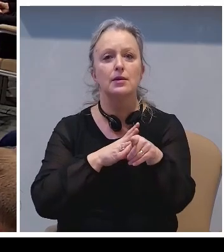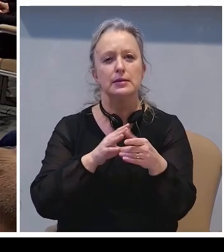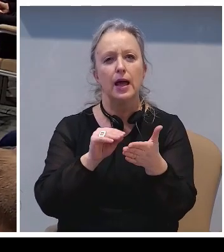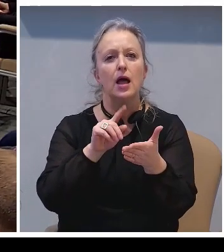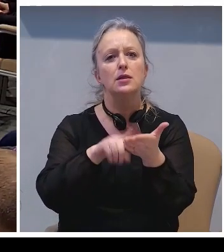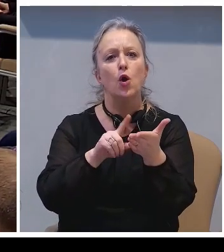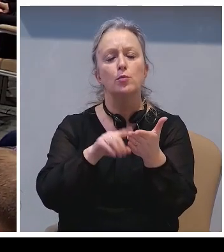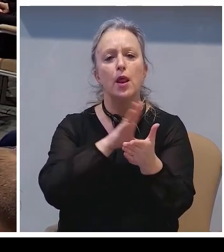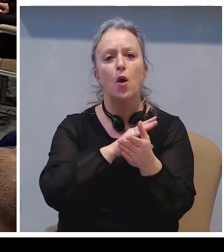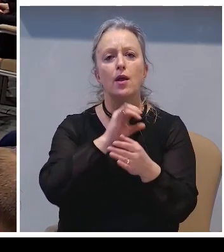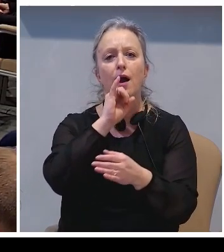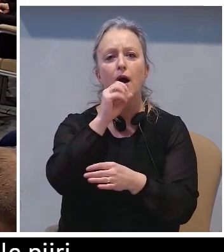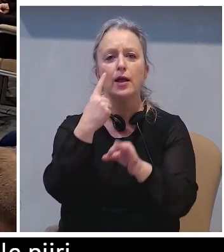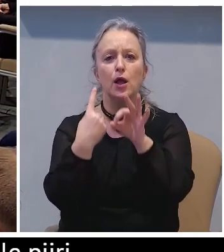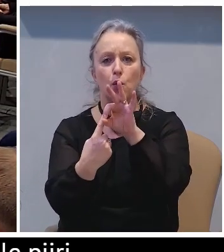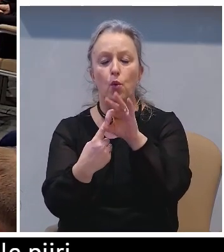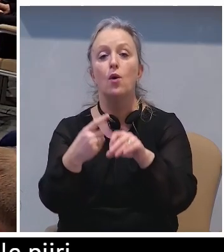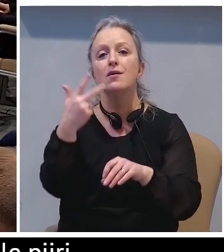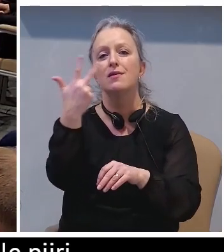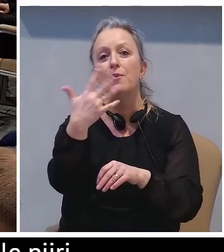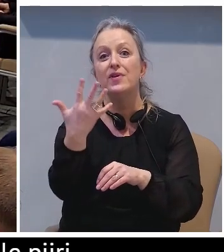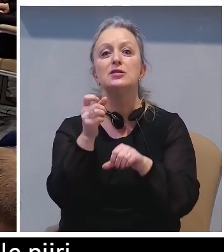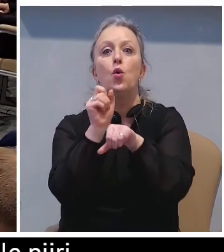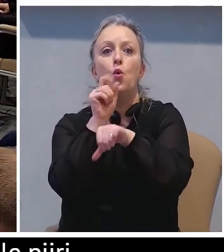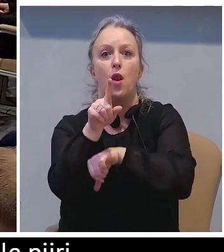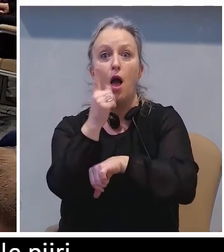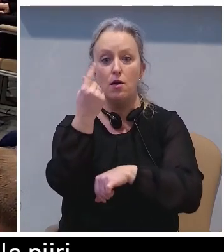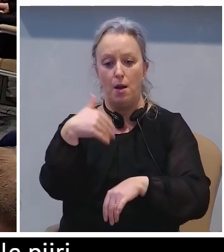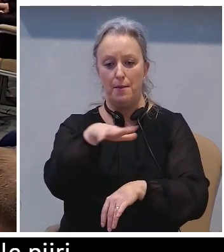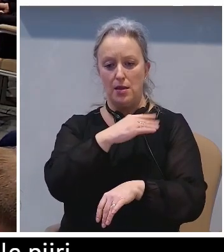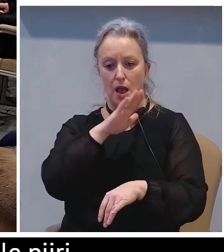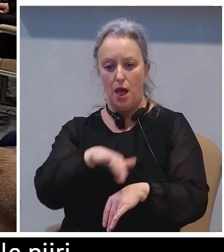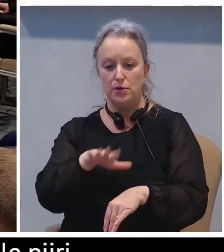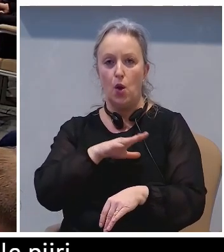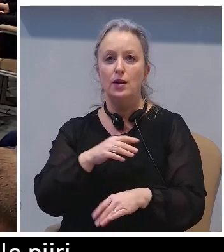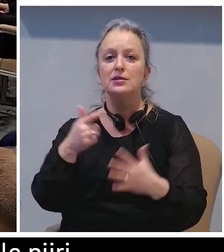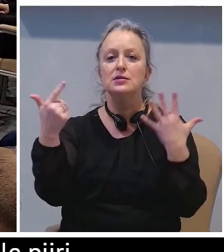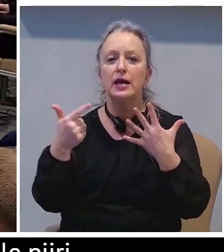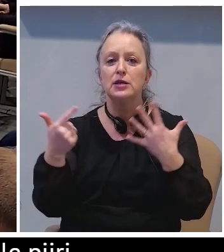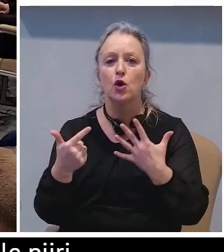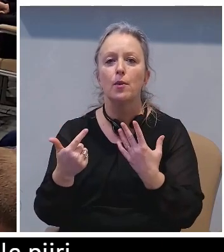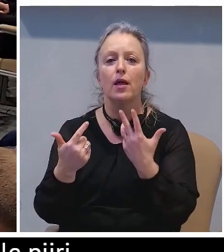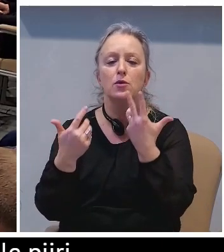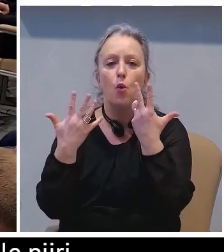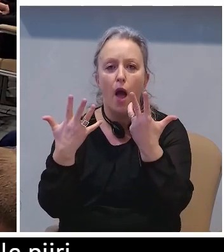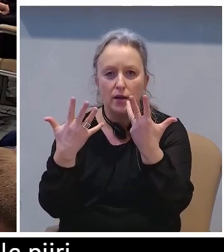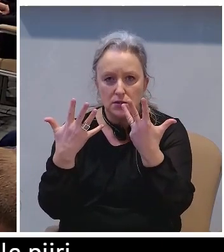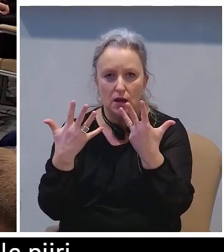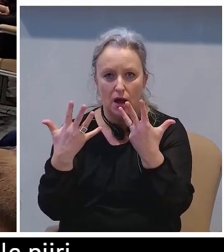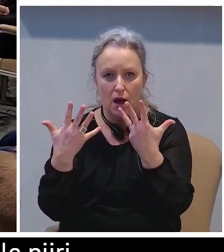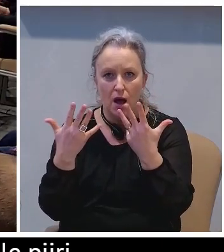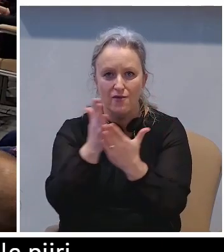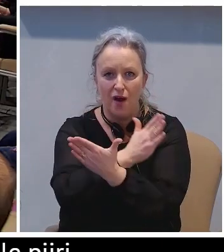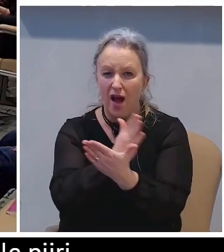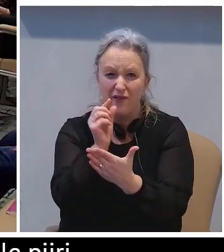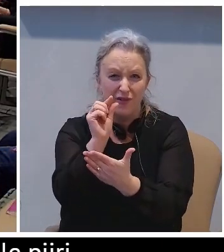have üle this. 85. The criteria was that the Meie IQ lapsel has oli to be more than 79. 85. See vahe on nii Our väike. patient's IQ Kui was teil on 2 79.